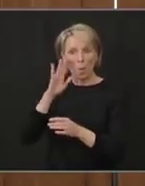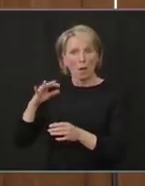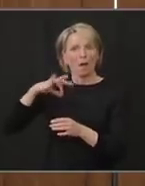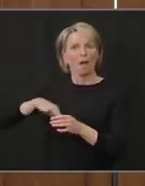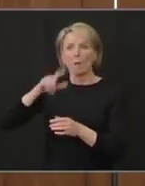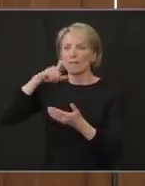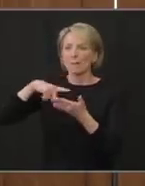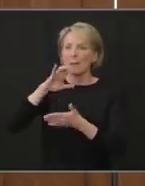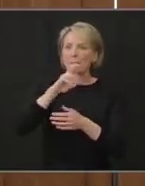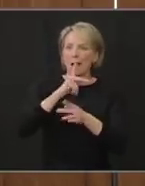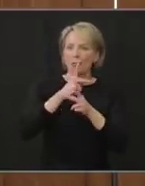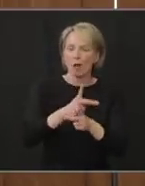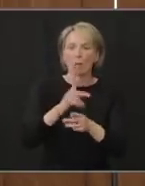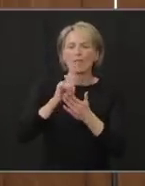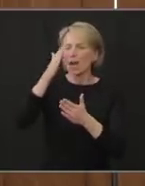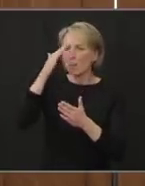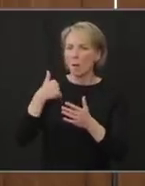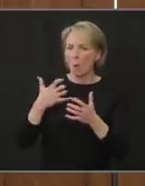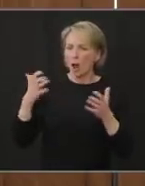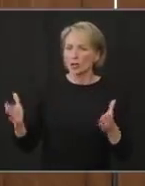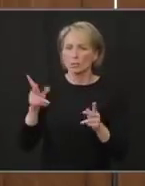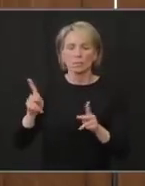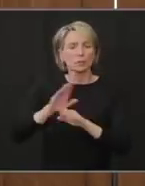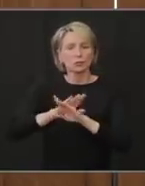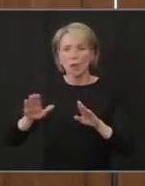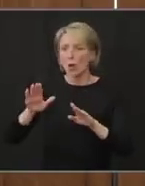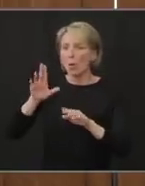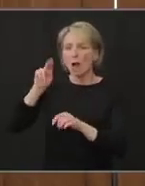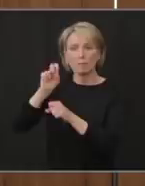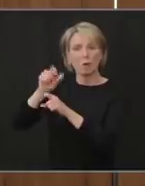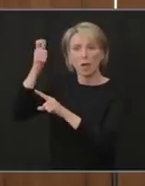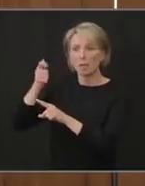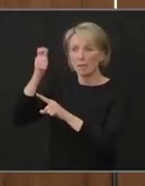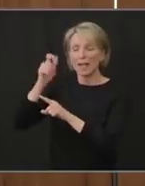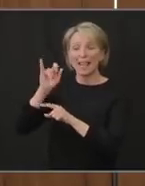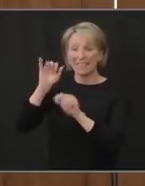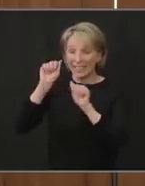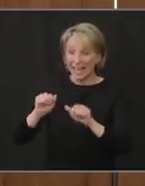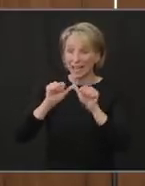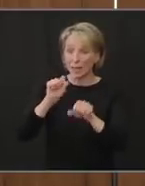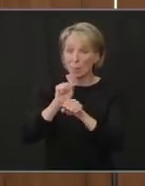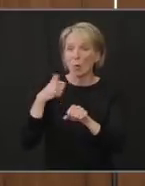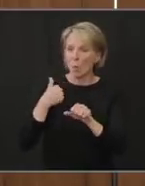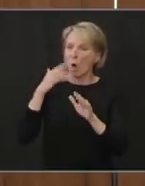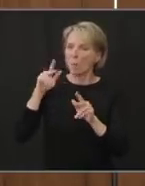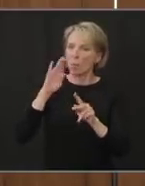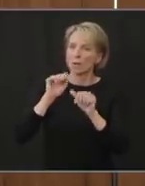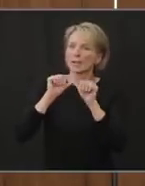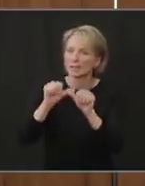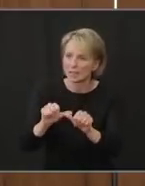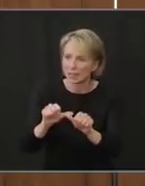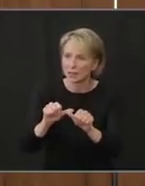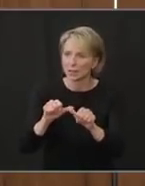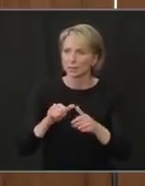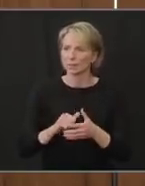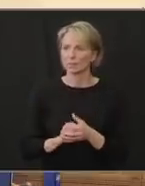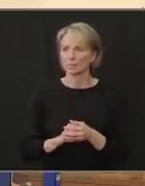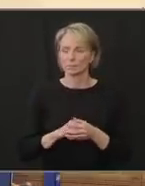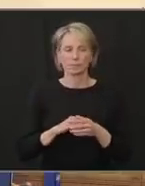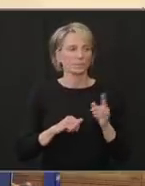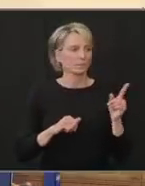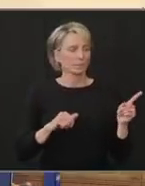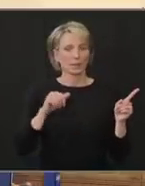be going on unemployment insurance. We want them to continue working, and that's what they want to do. Let me just mention on That you guys are